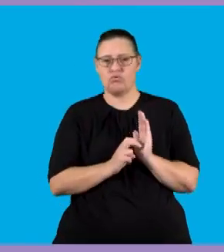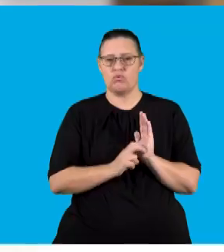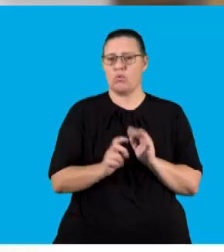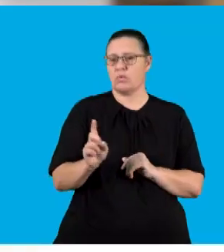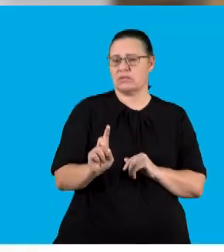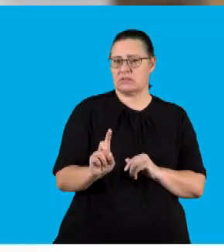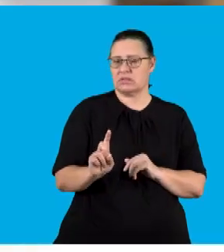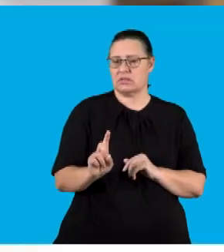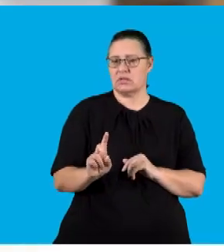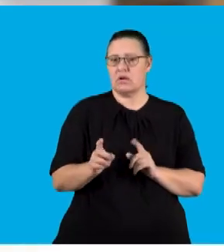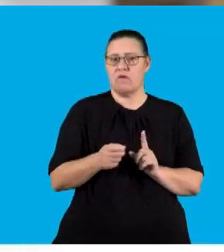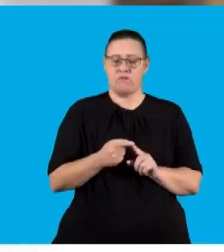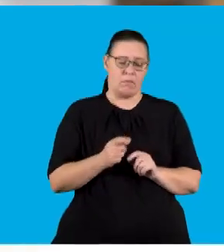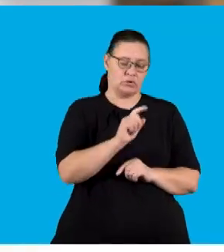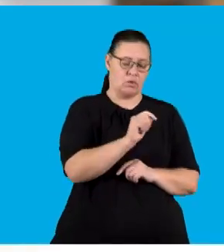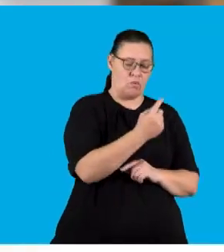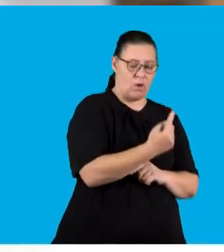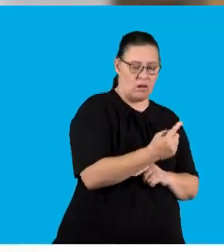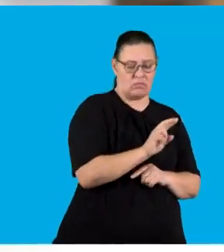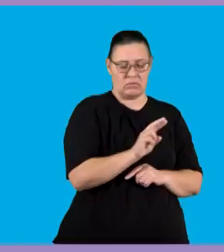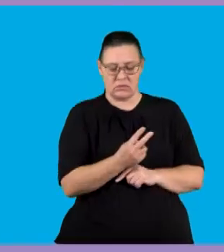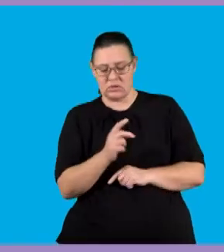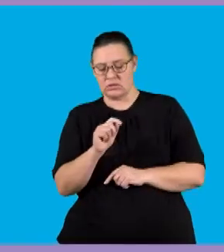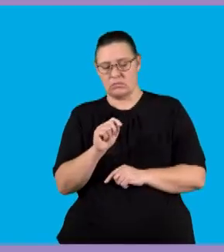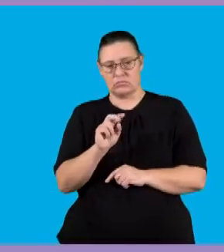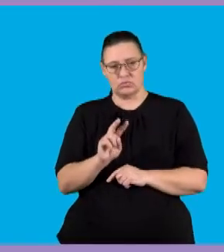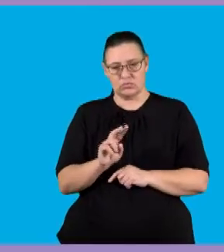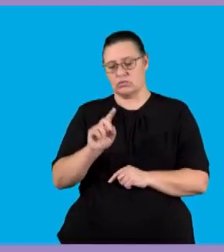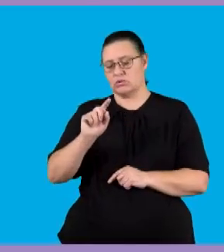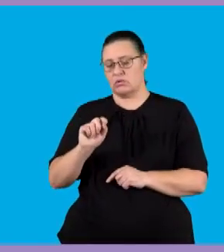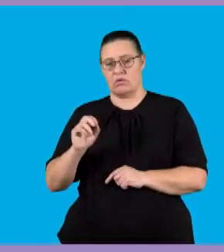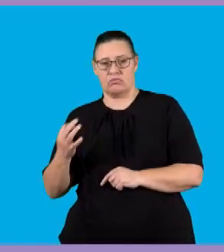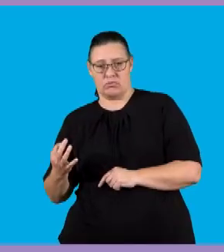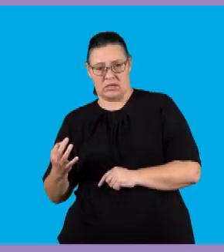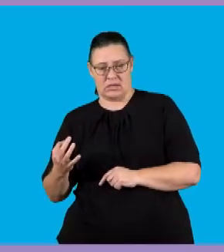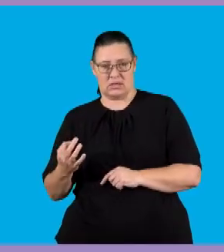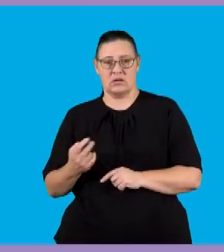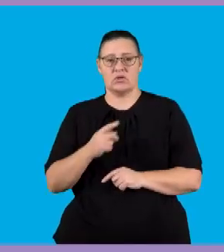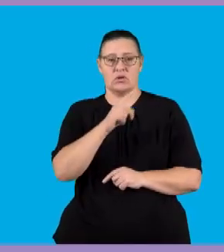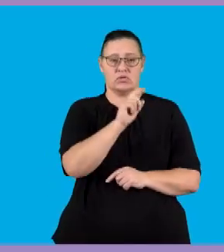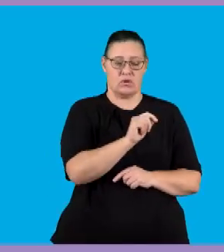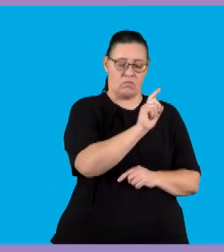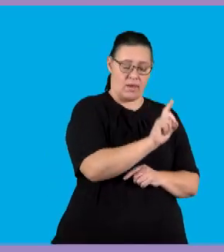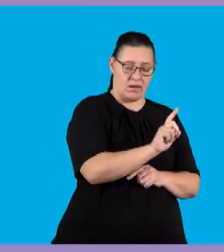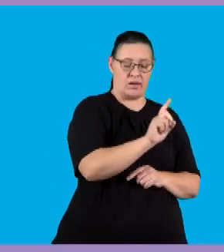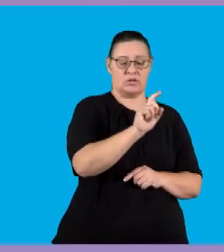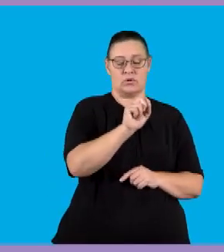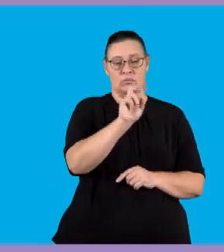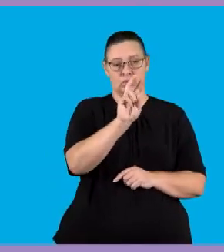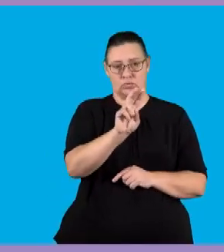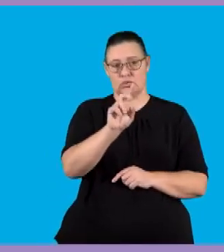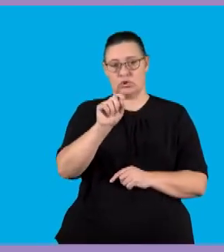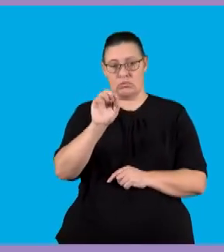see what the rule is, or how we move from the first term to the second term and the second term to the third term. So remember, this is the first